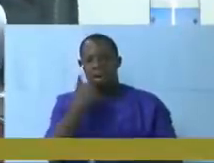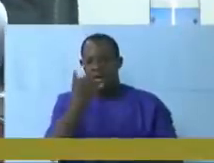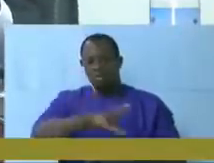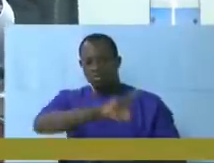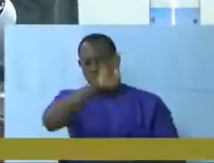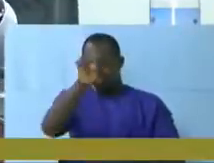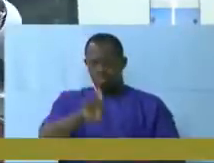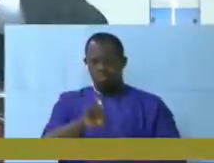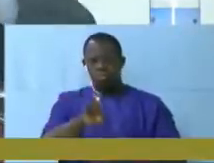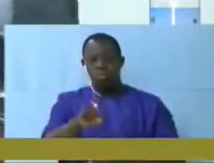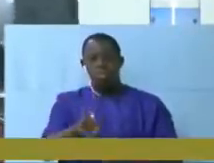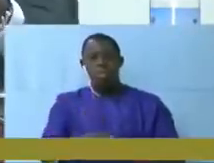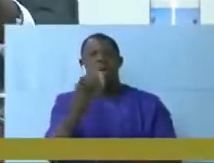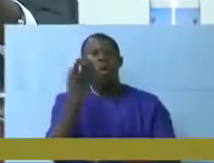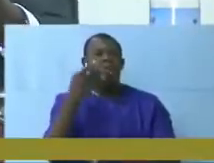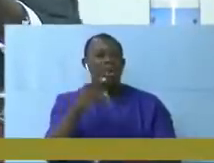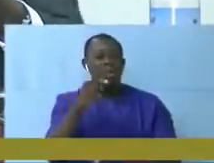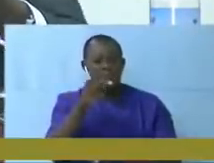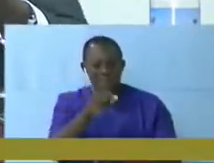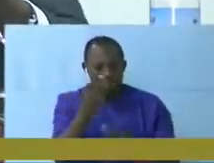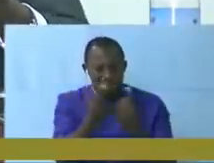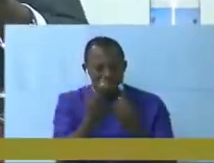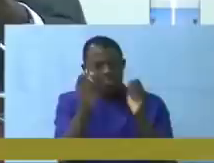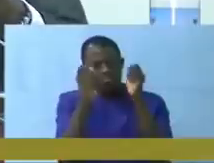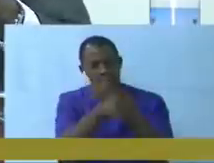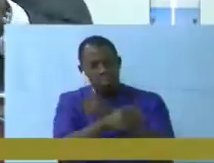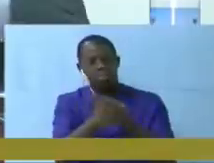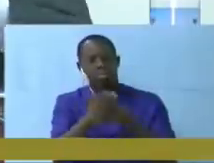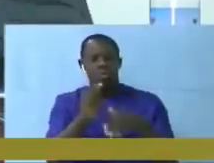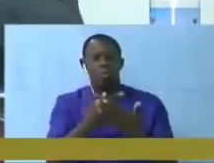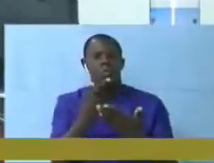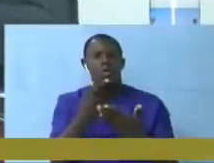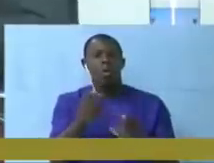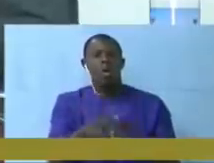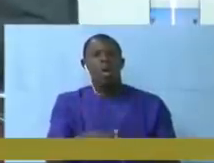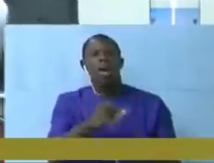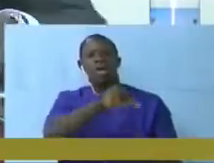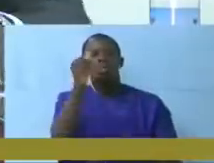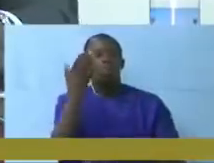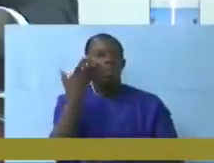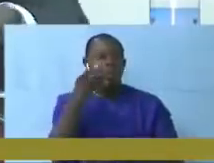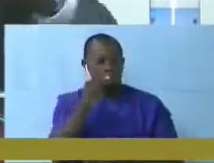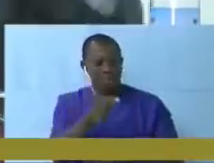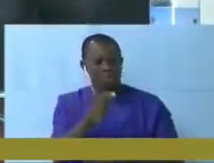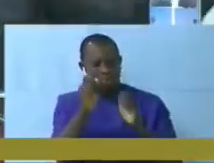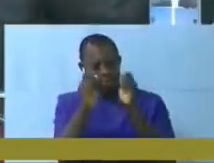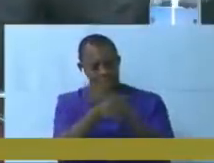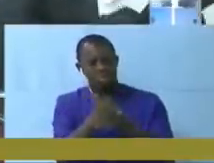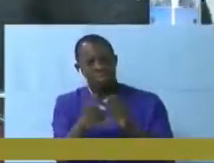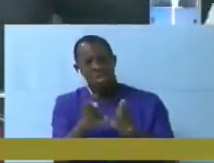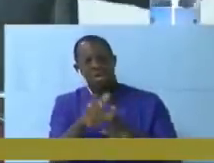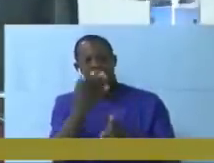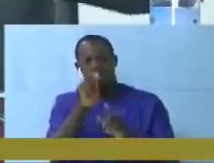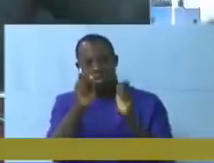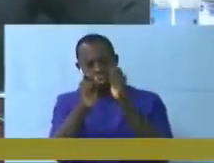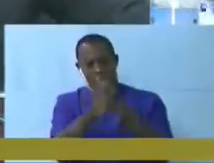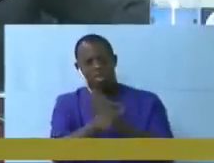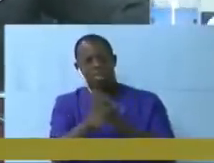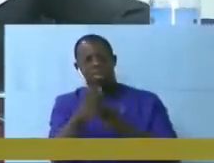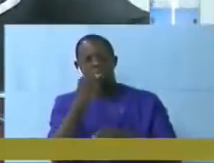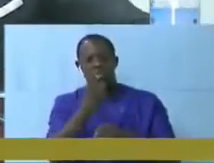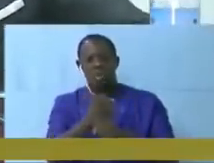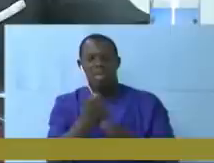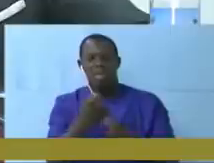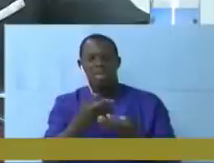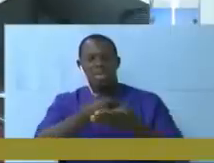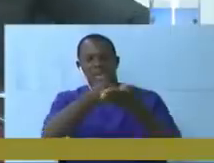when did it change? And when it changed, whether that change was brought to